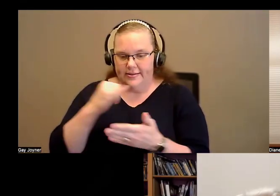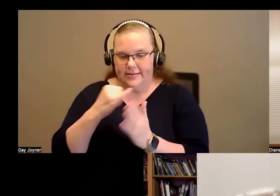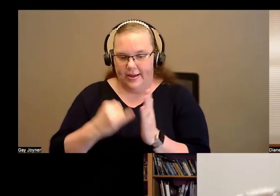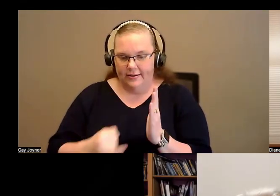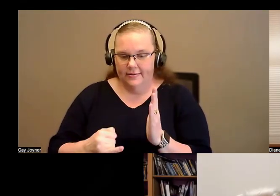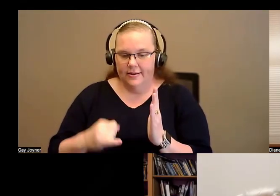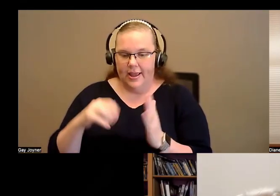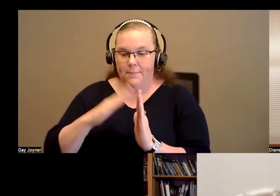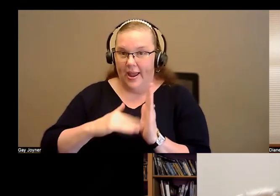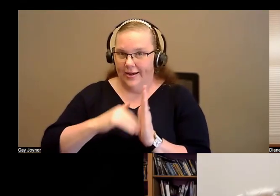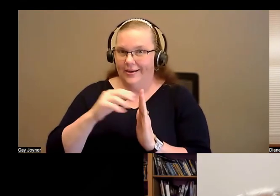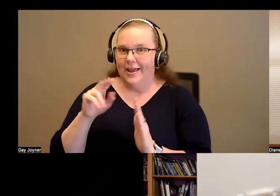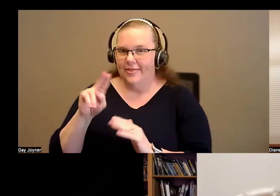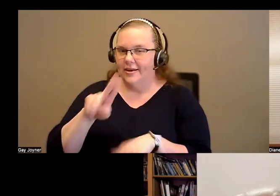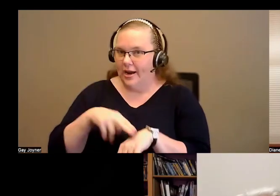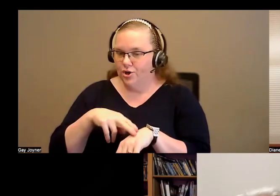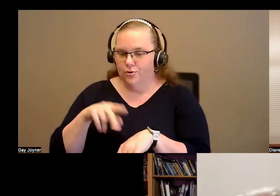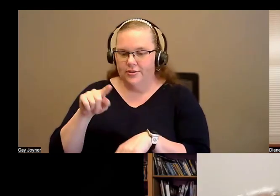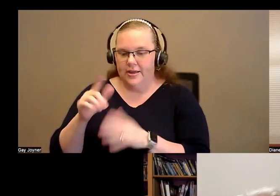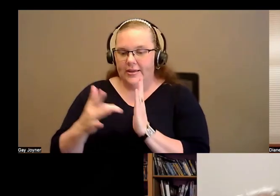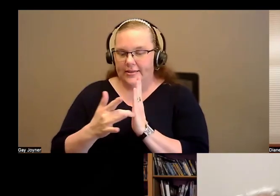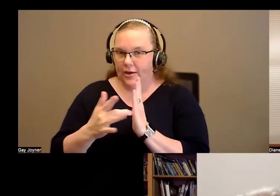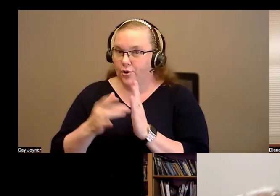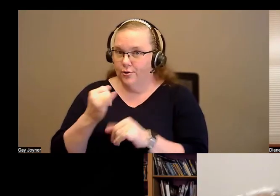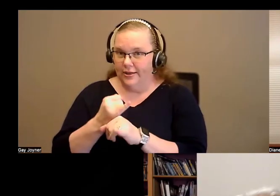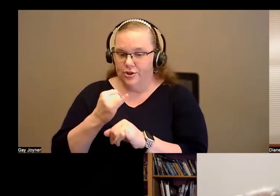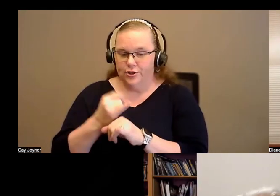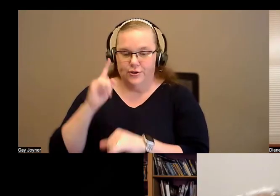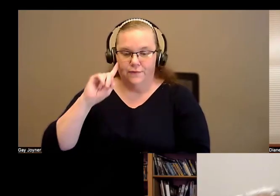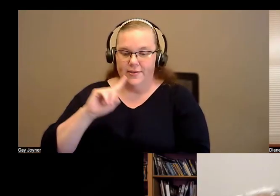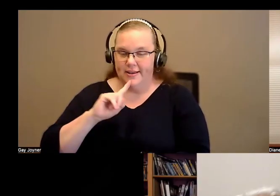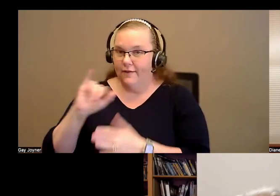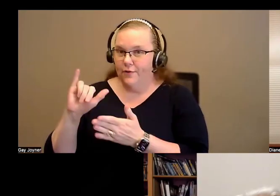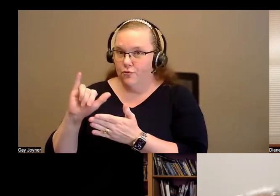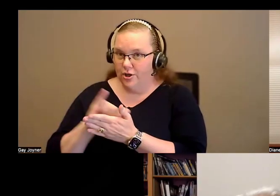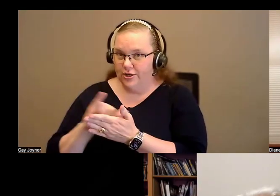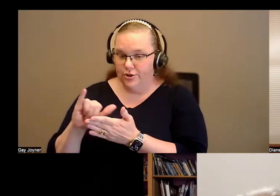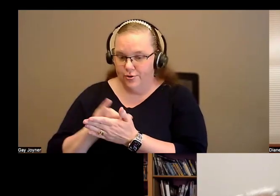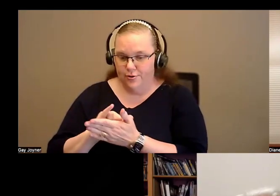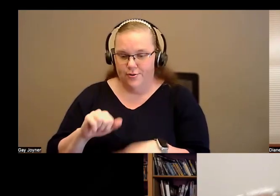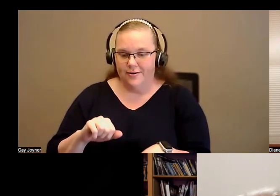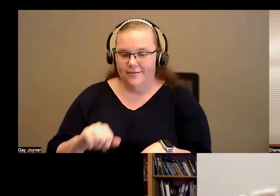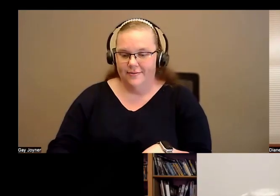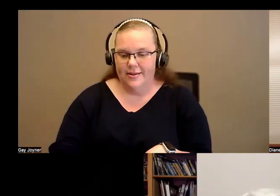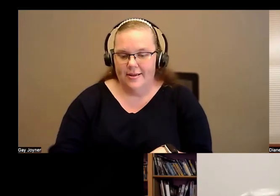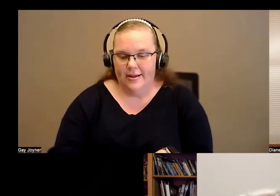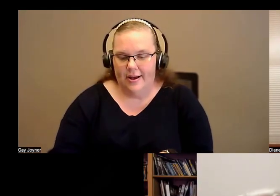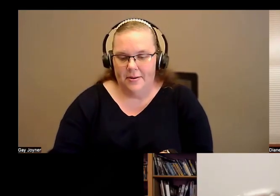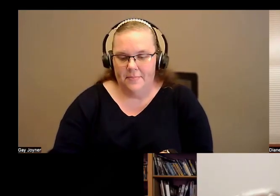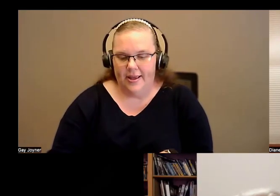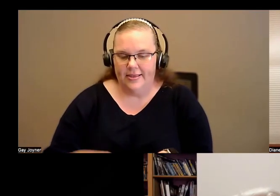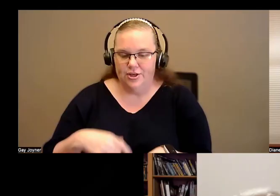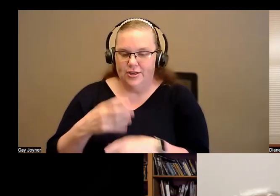graphic design and painting at the National Technical Institute for the Deaf in Rochester, New York.